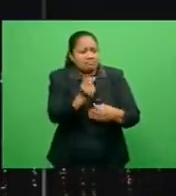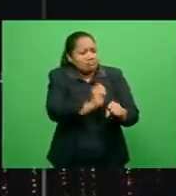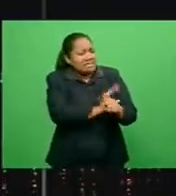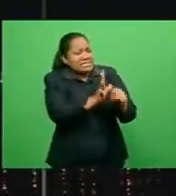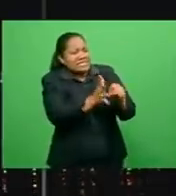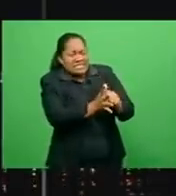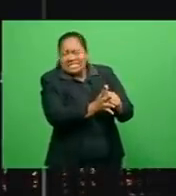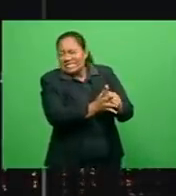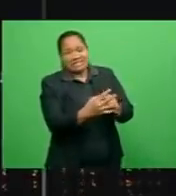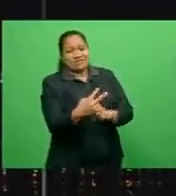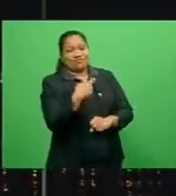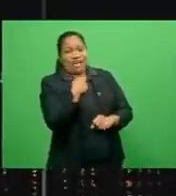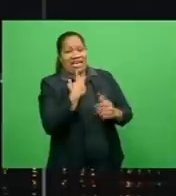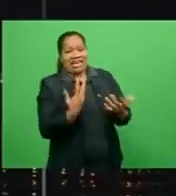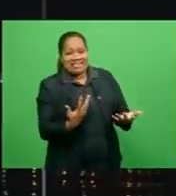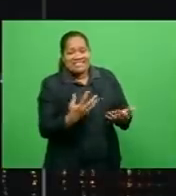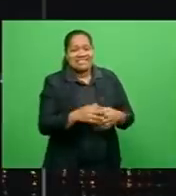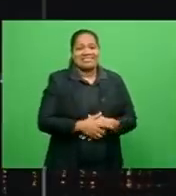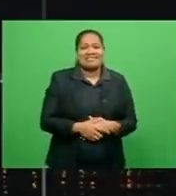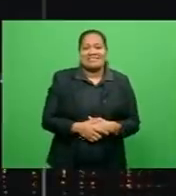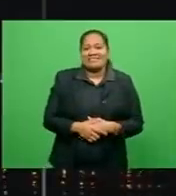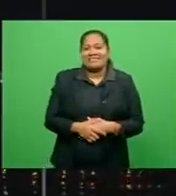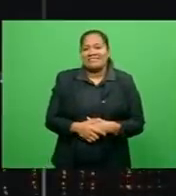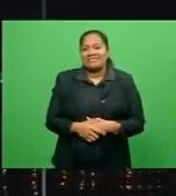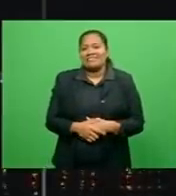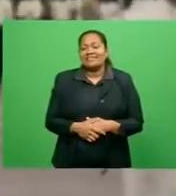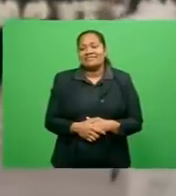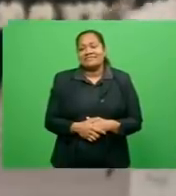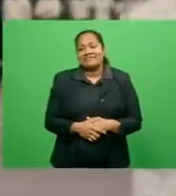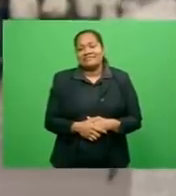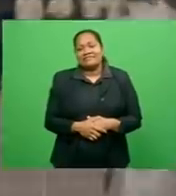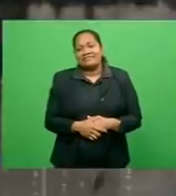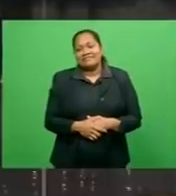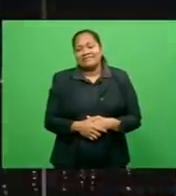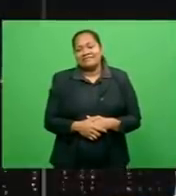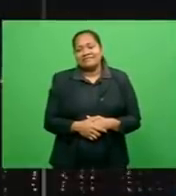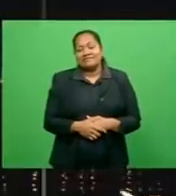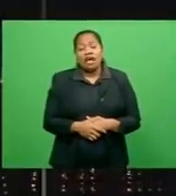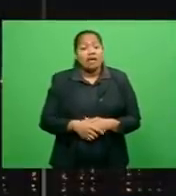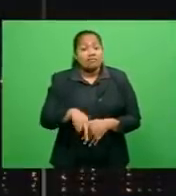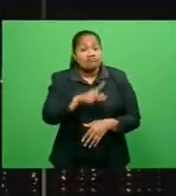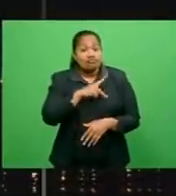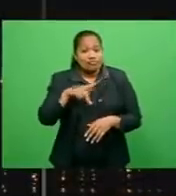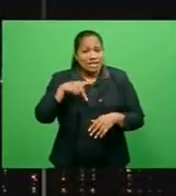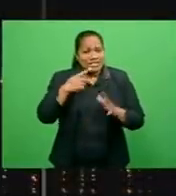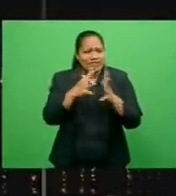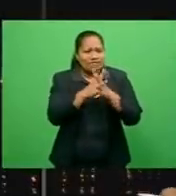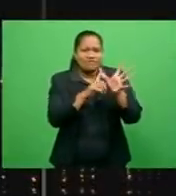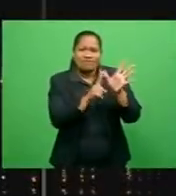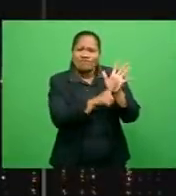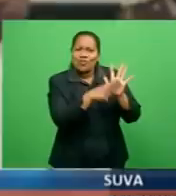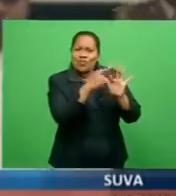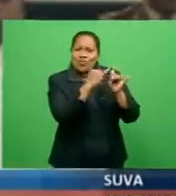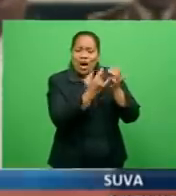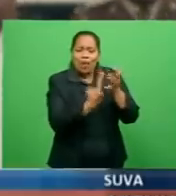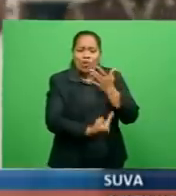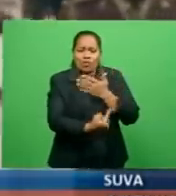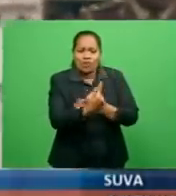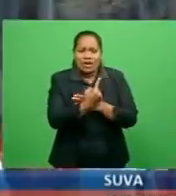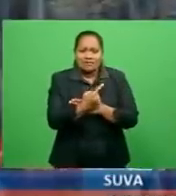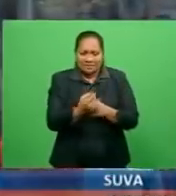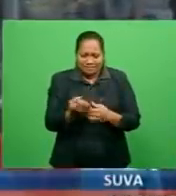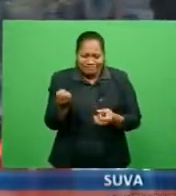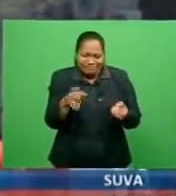way. Apanisa Wangai Randovu reports. The Prince of Wales has paid tribute to Fiji's climate